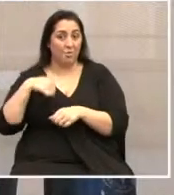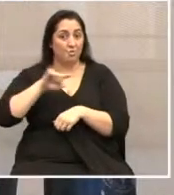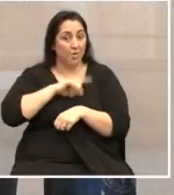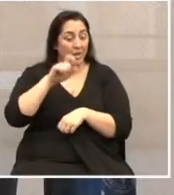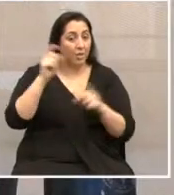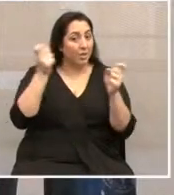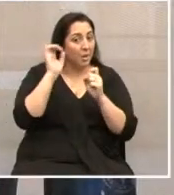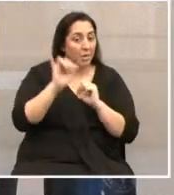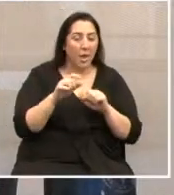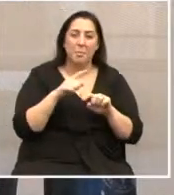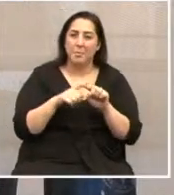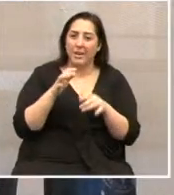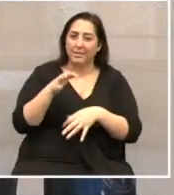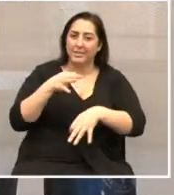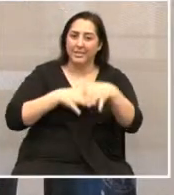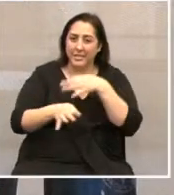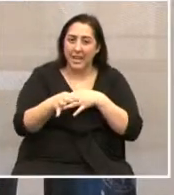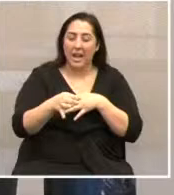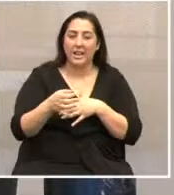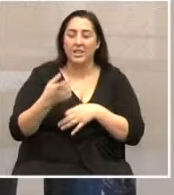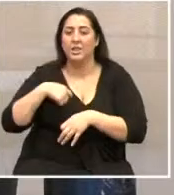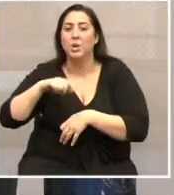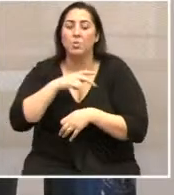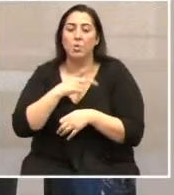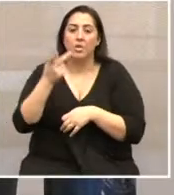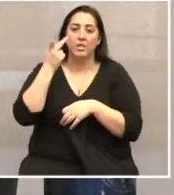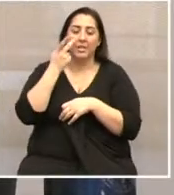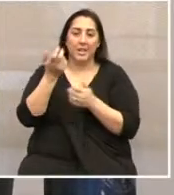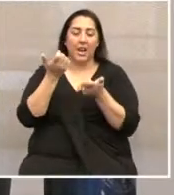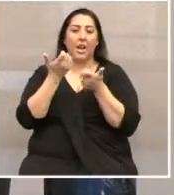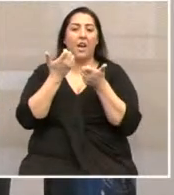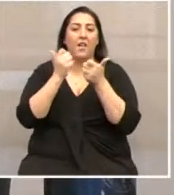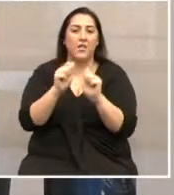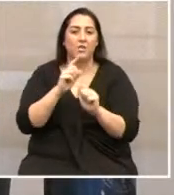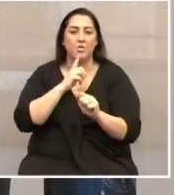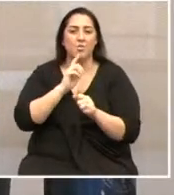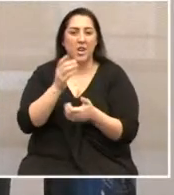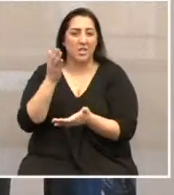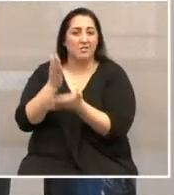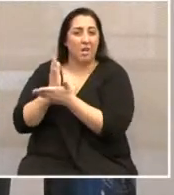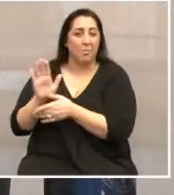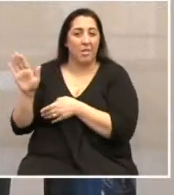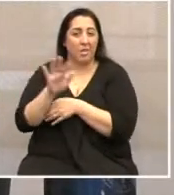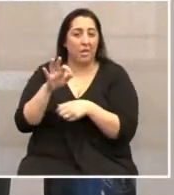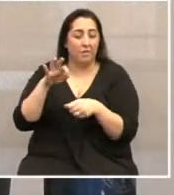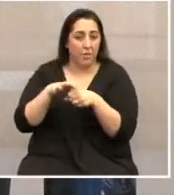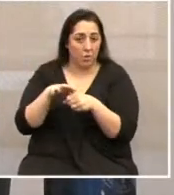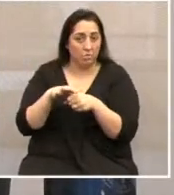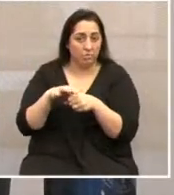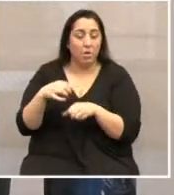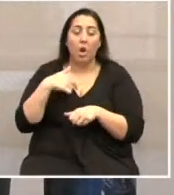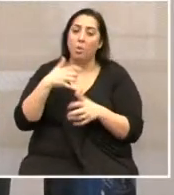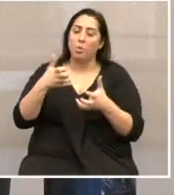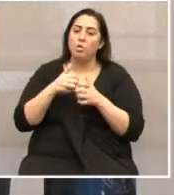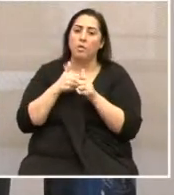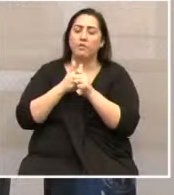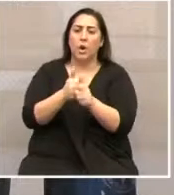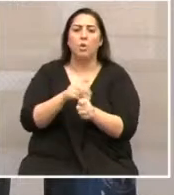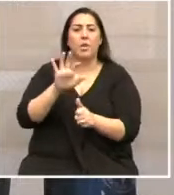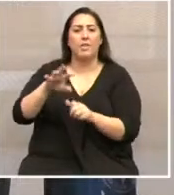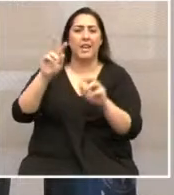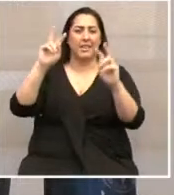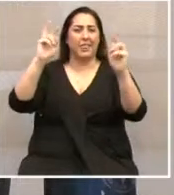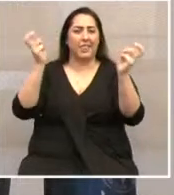seen are efforts to suppress that. And I kind of want to follow on the theme of whether what we're seeing with